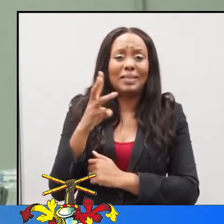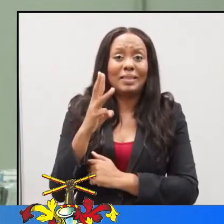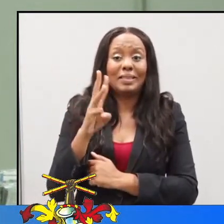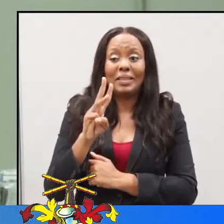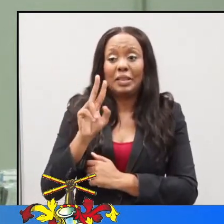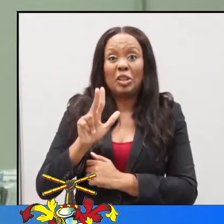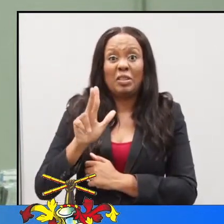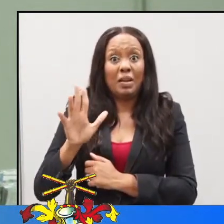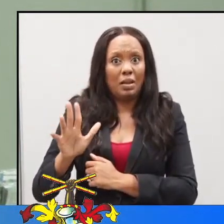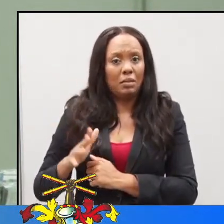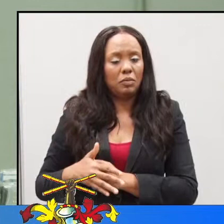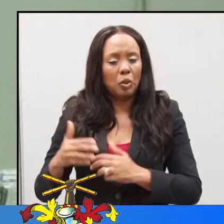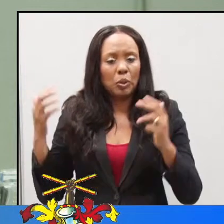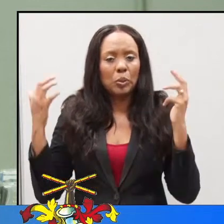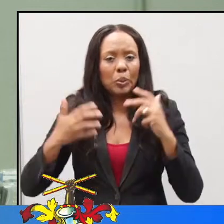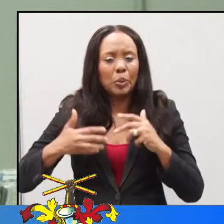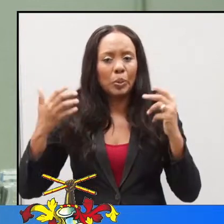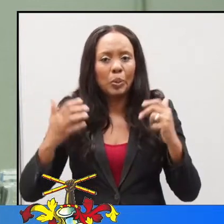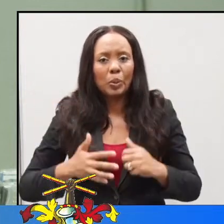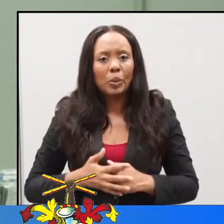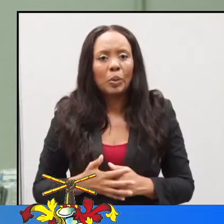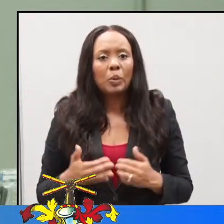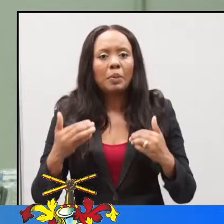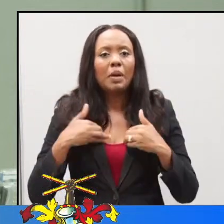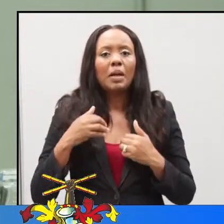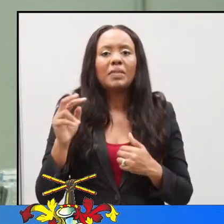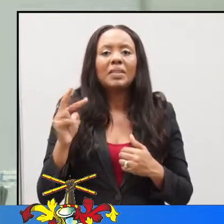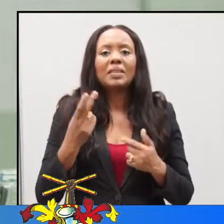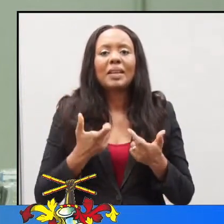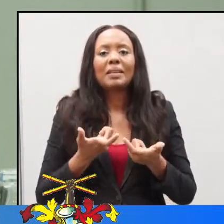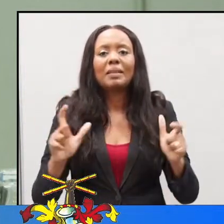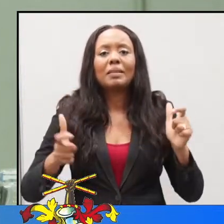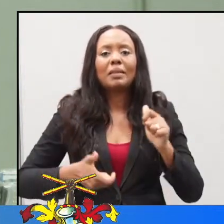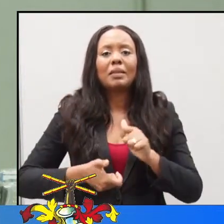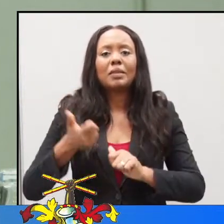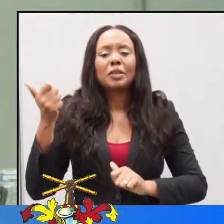archives, we possess the second largest collection of records